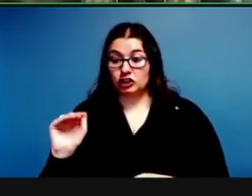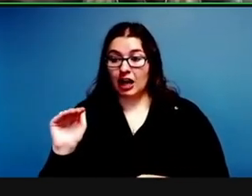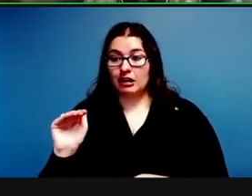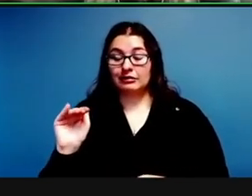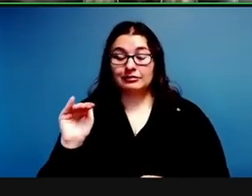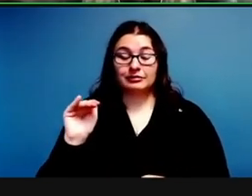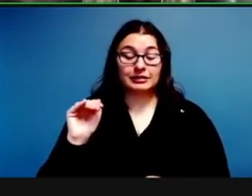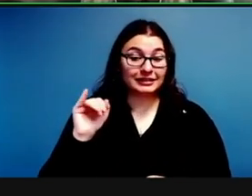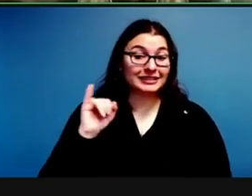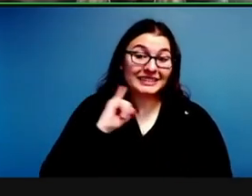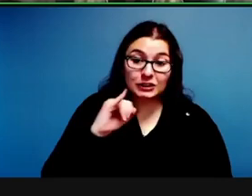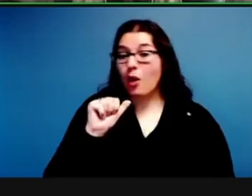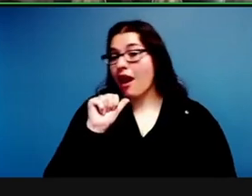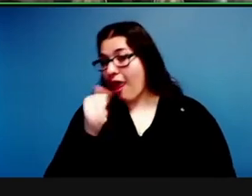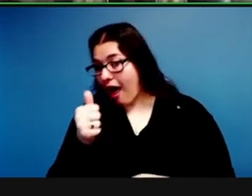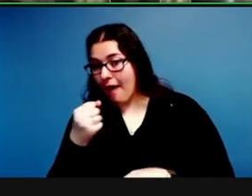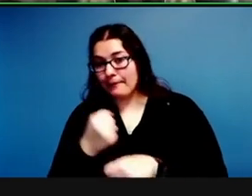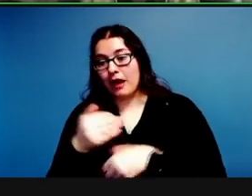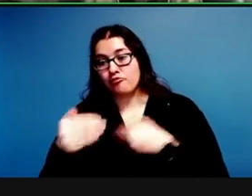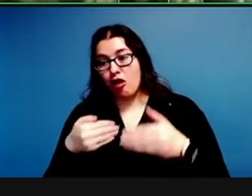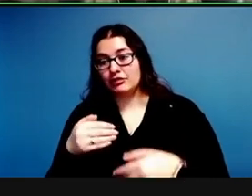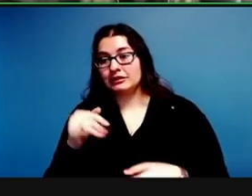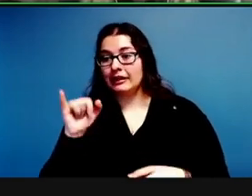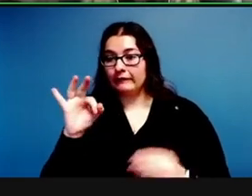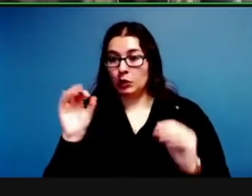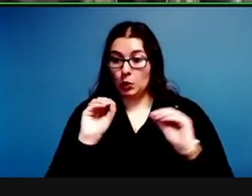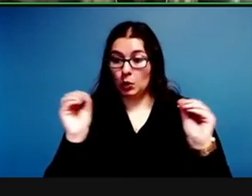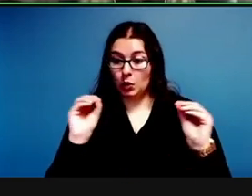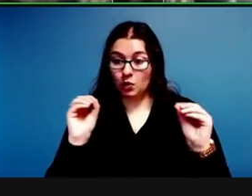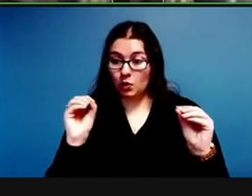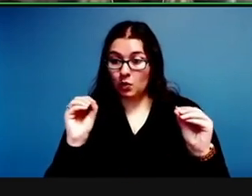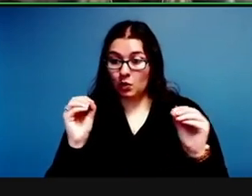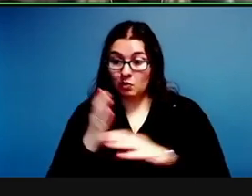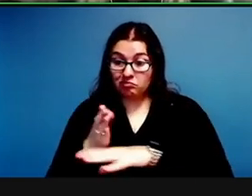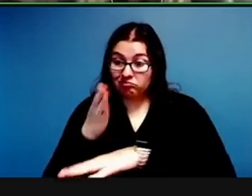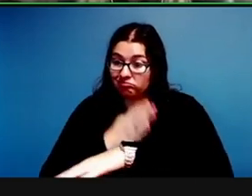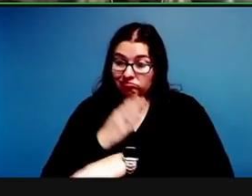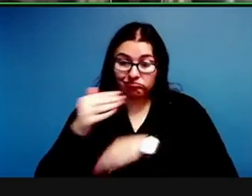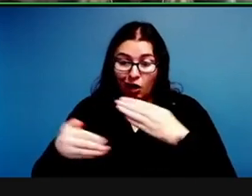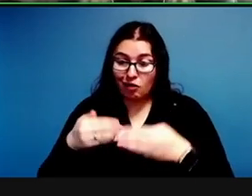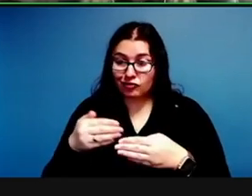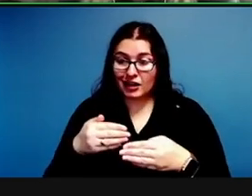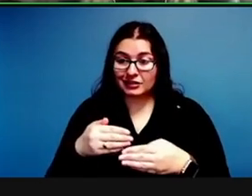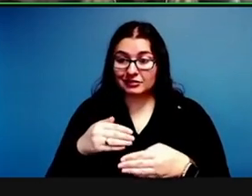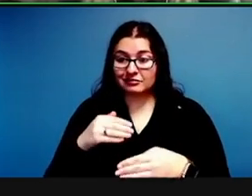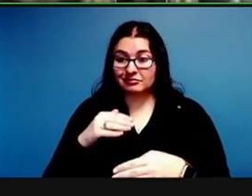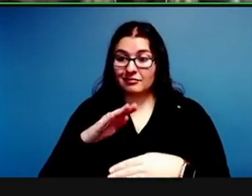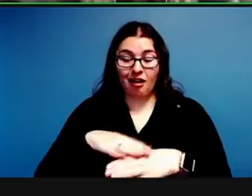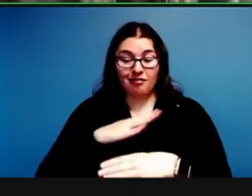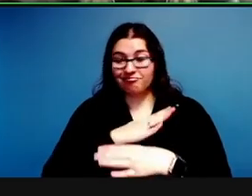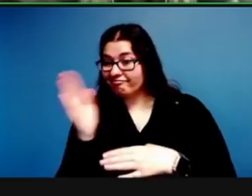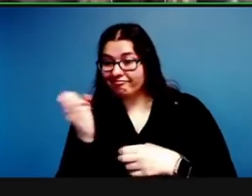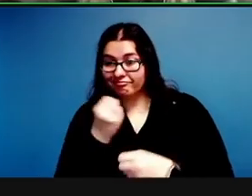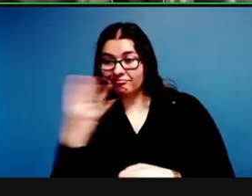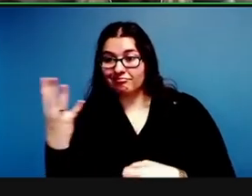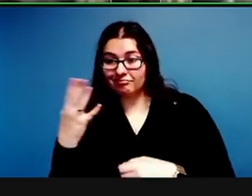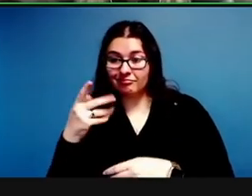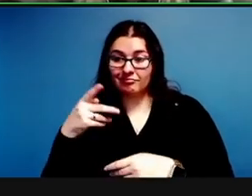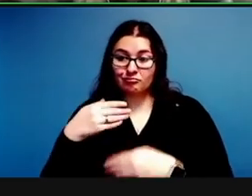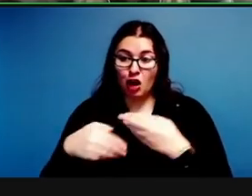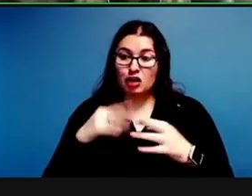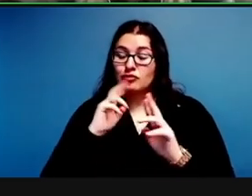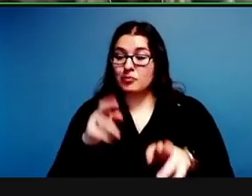or is not making progress. If there's no progress across multiple progress reporting periods, or